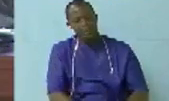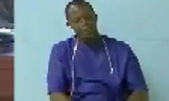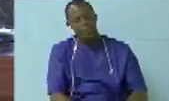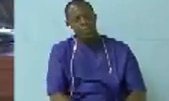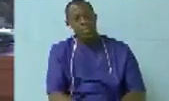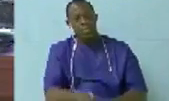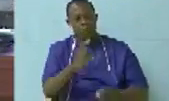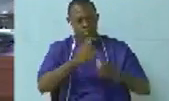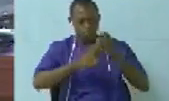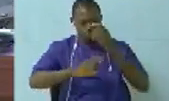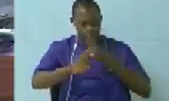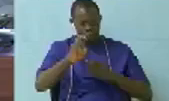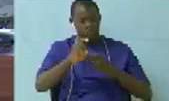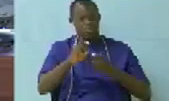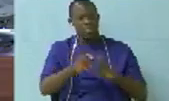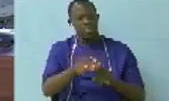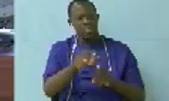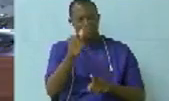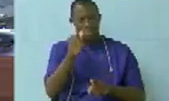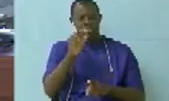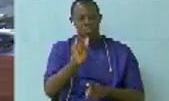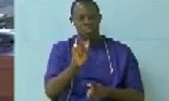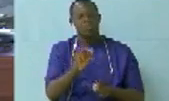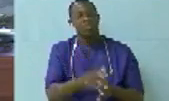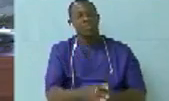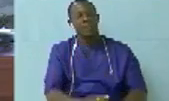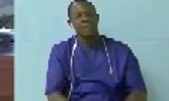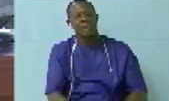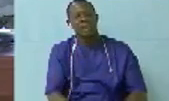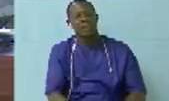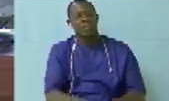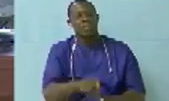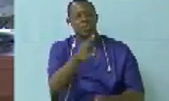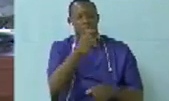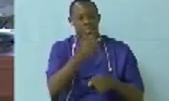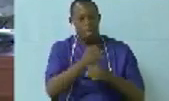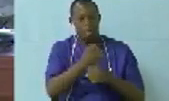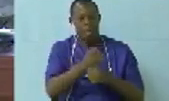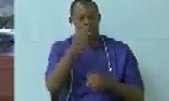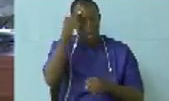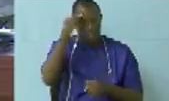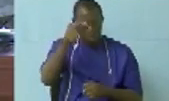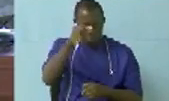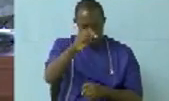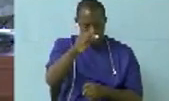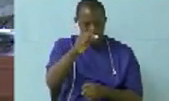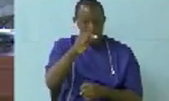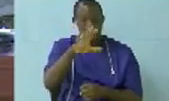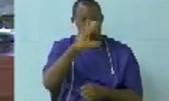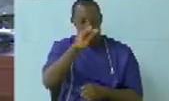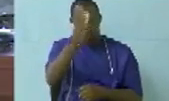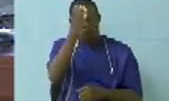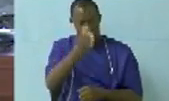Let me take it a step backwards. You have made a commitment to speak the truth.